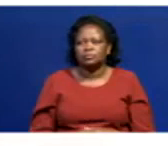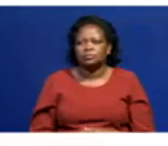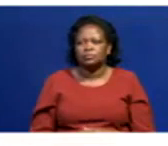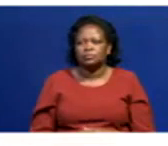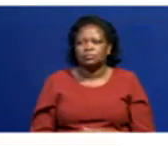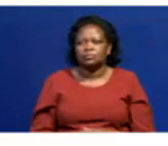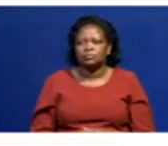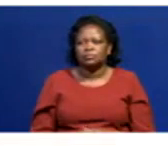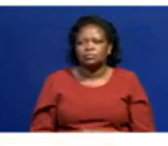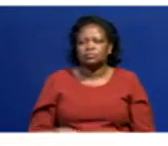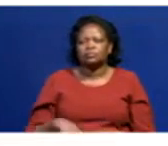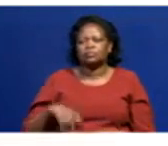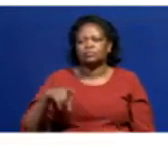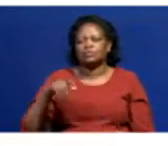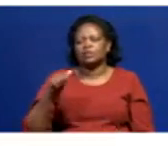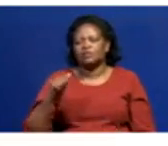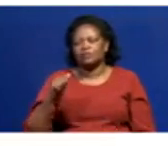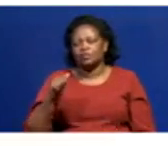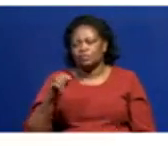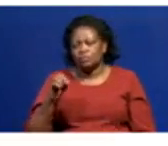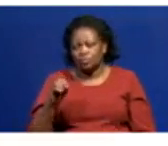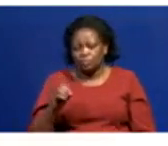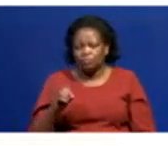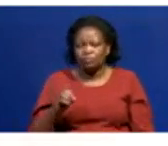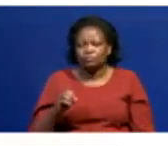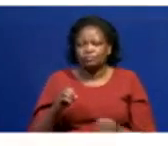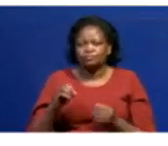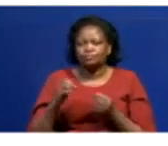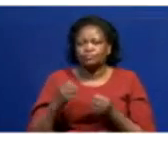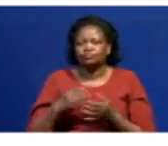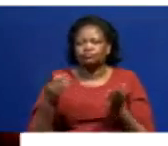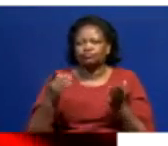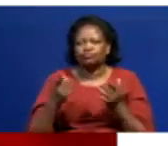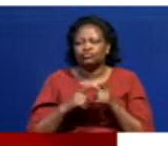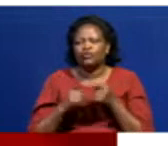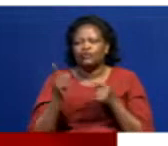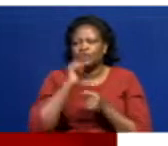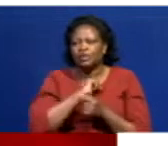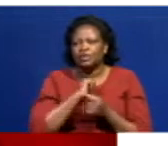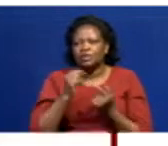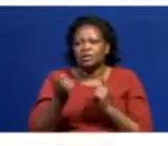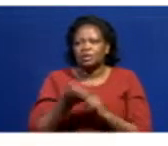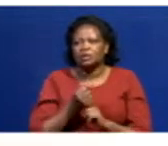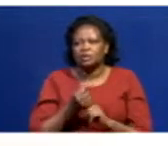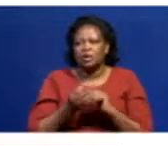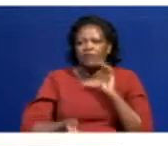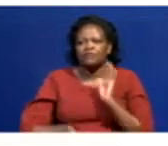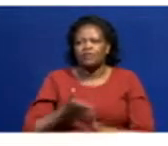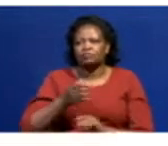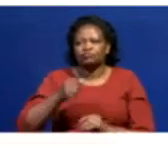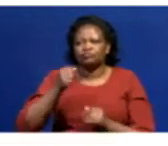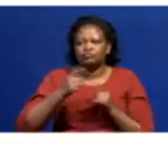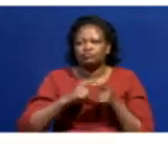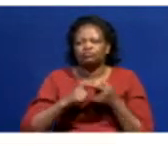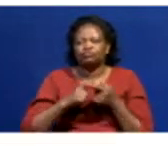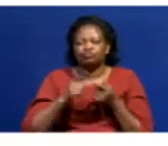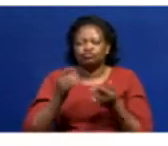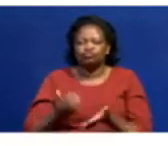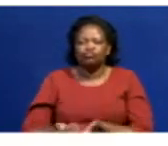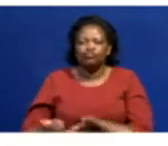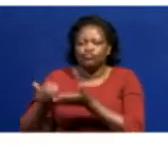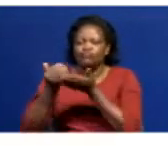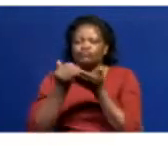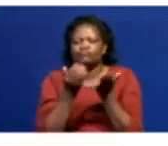And Pan-African online distribution startup Kyosk has completed the acquisition of Kwik-Basket in a move aimed at consolidating